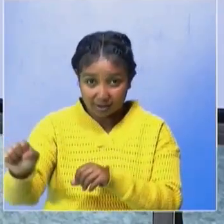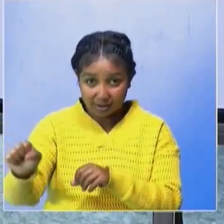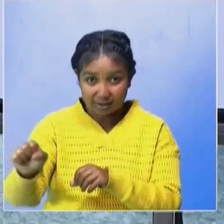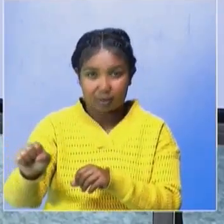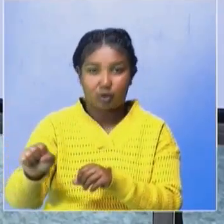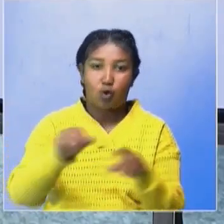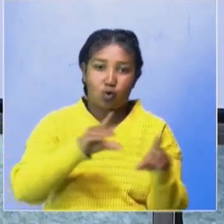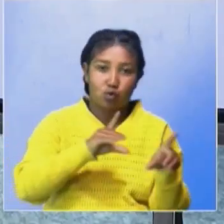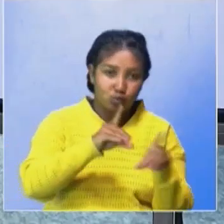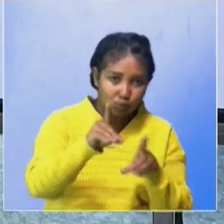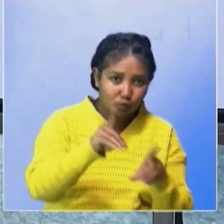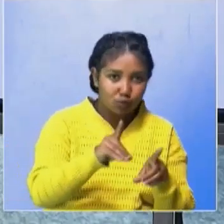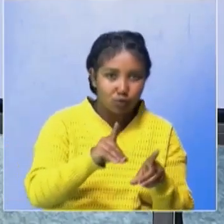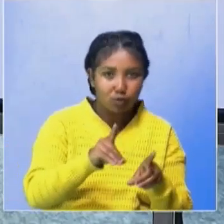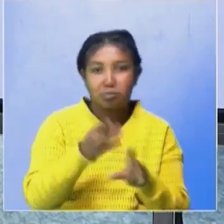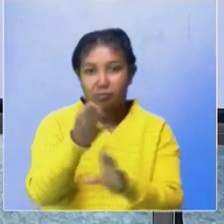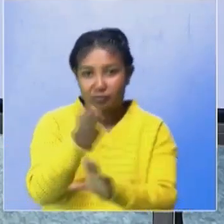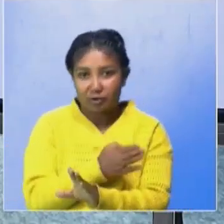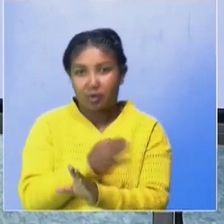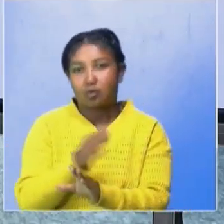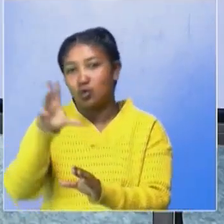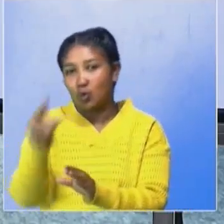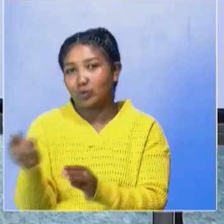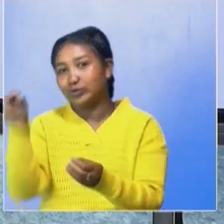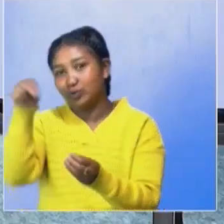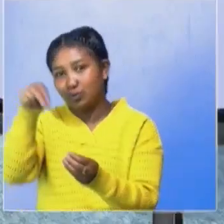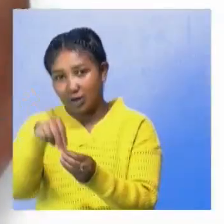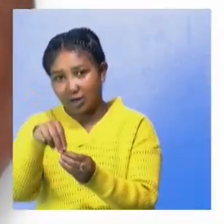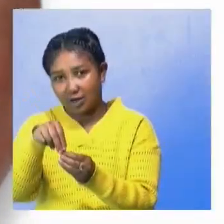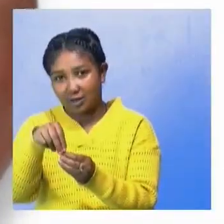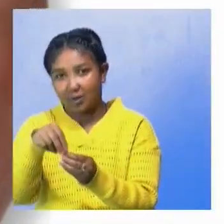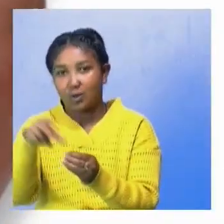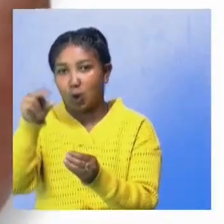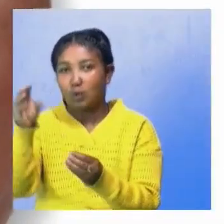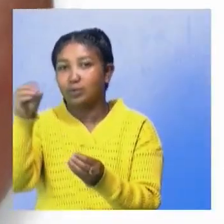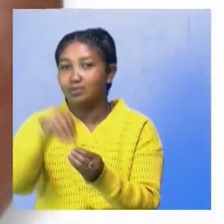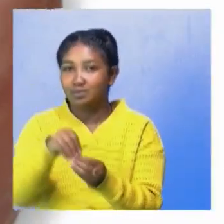does or do not, do, like before, not, add what?